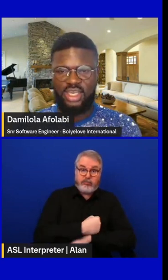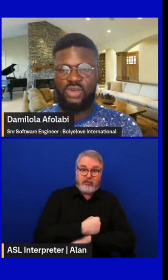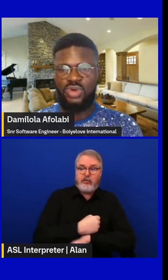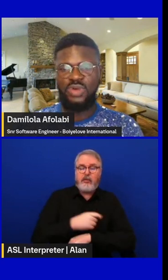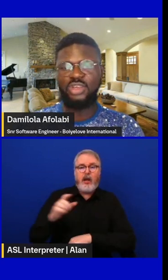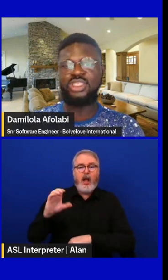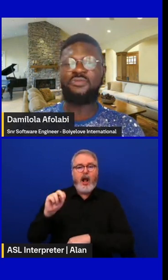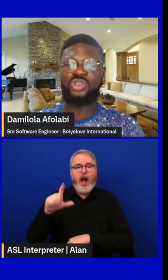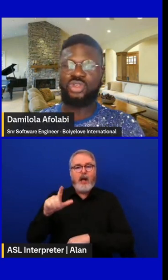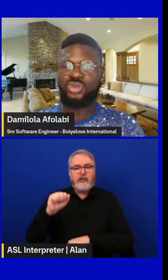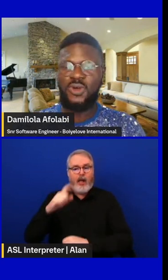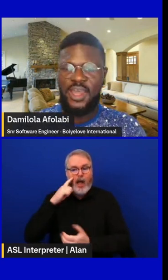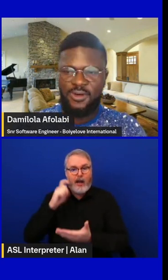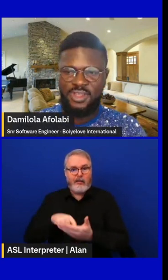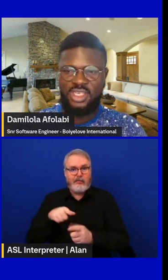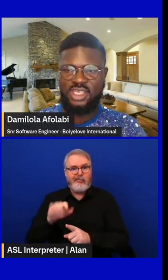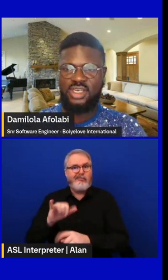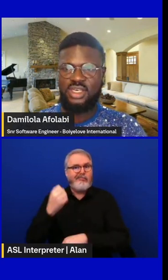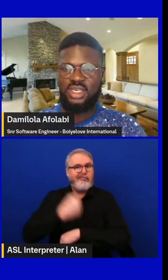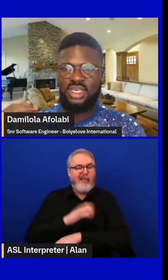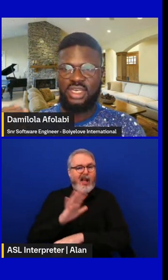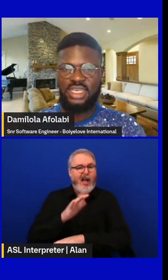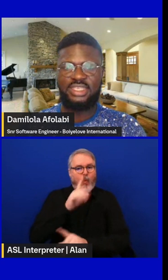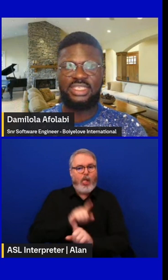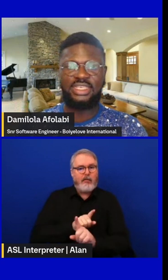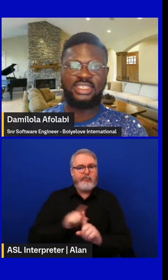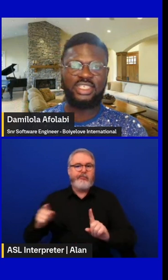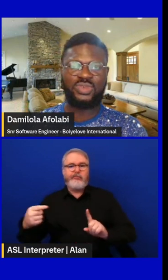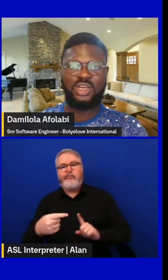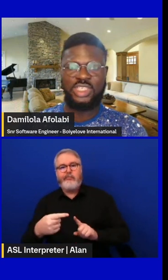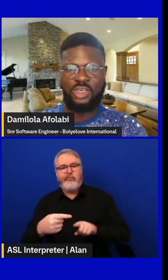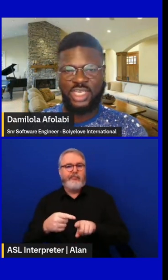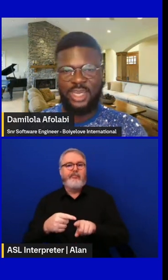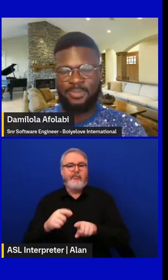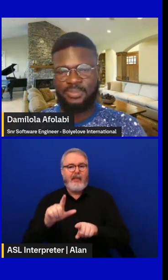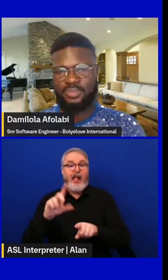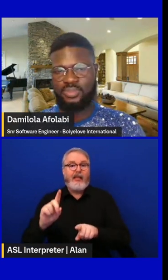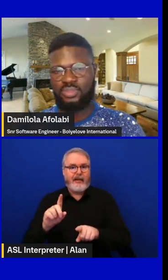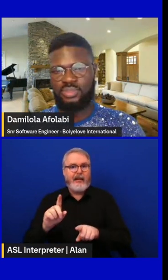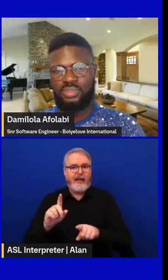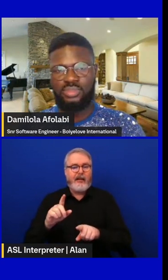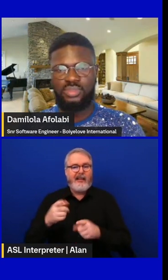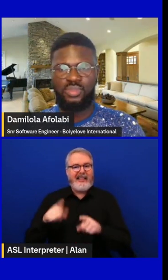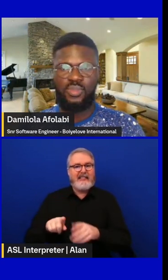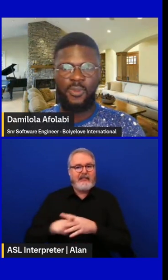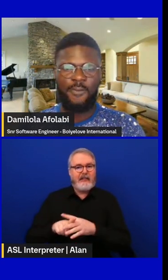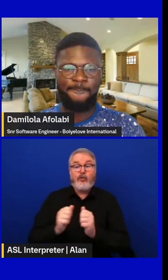detects, reroute traffic to healthy instances without downtime.